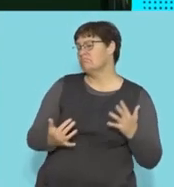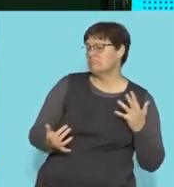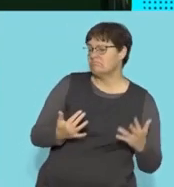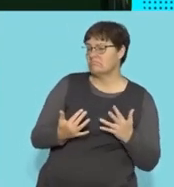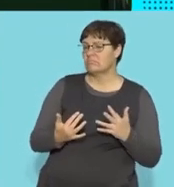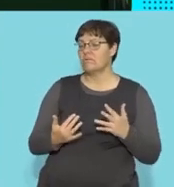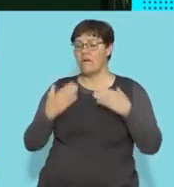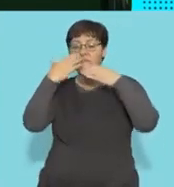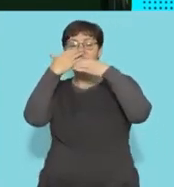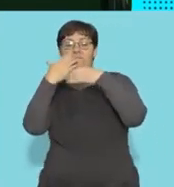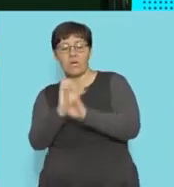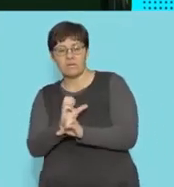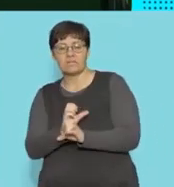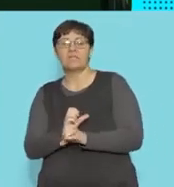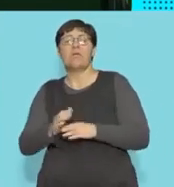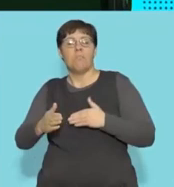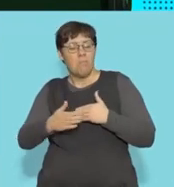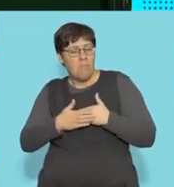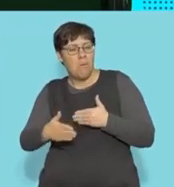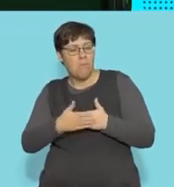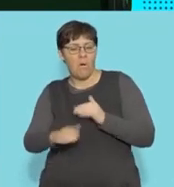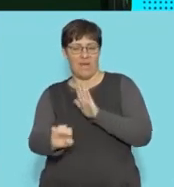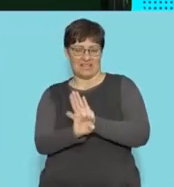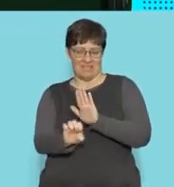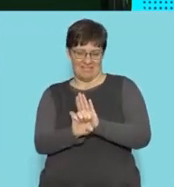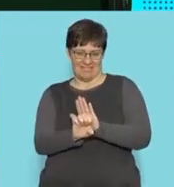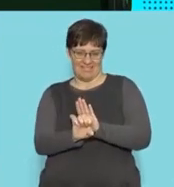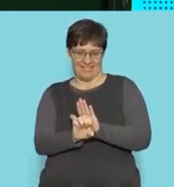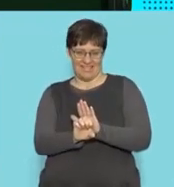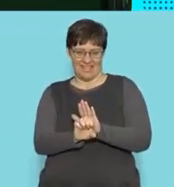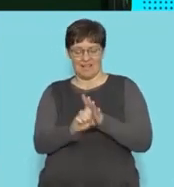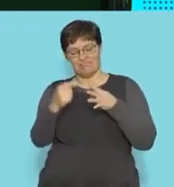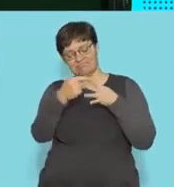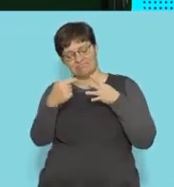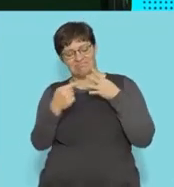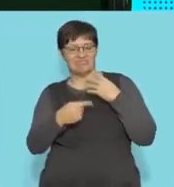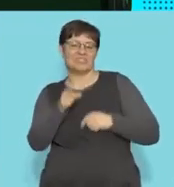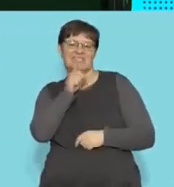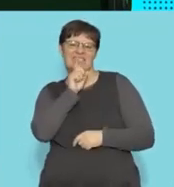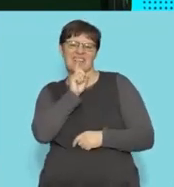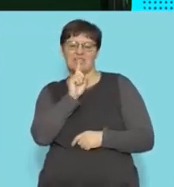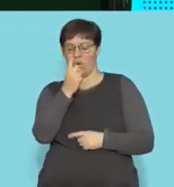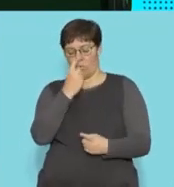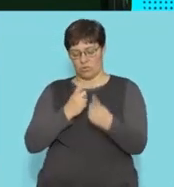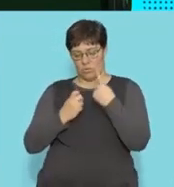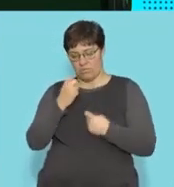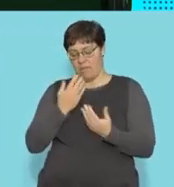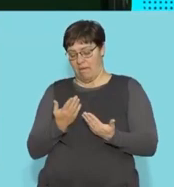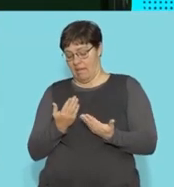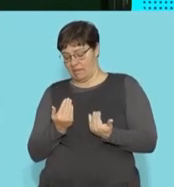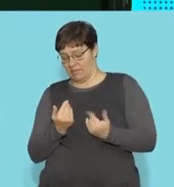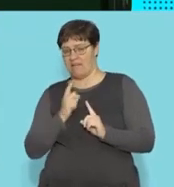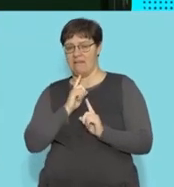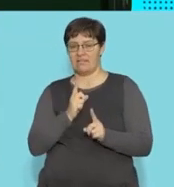will simply try and focus on some more examples of the kinds of test questions that you